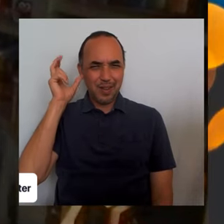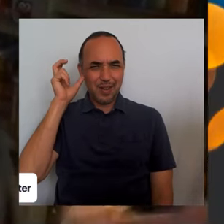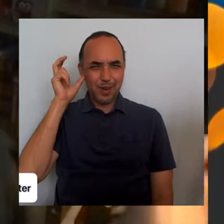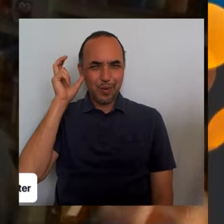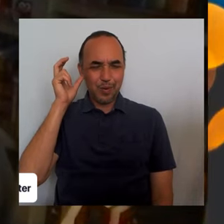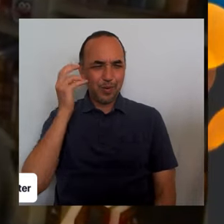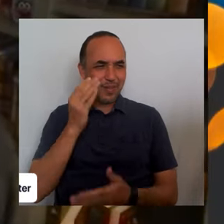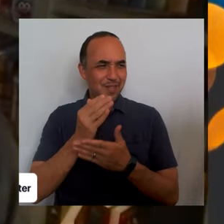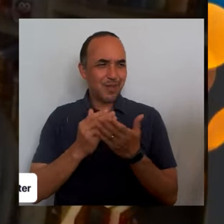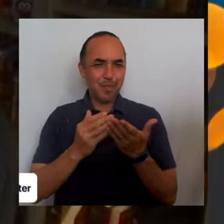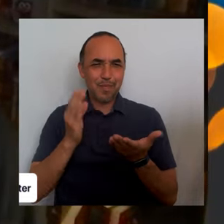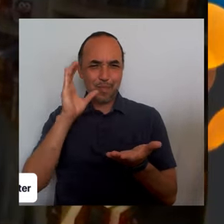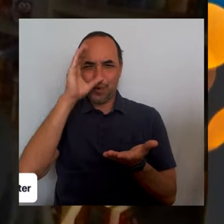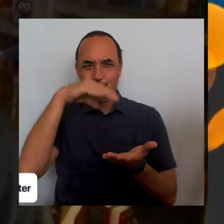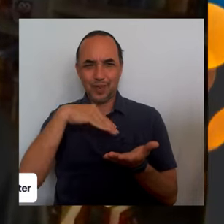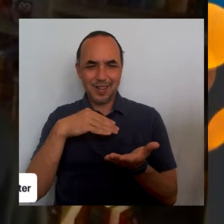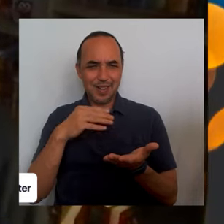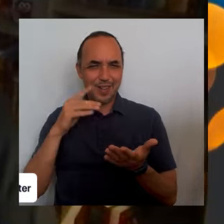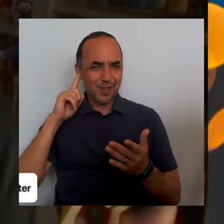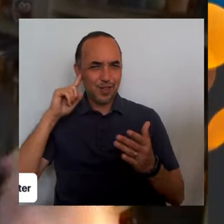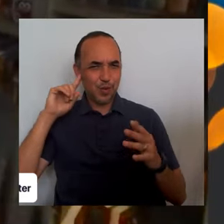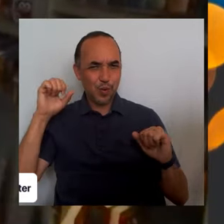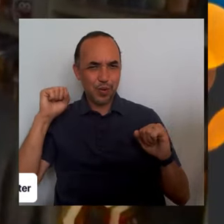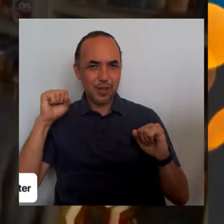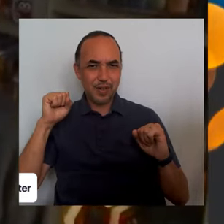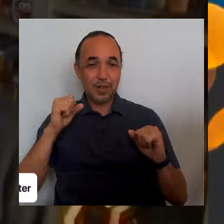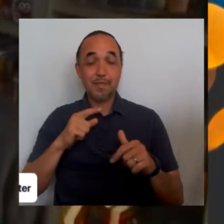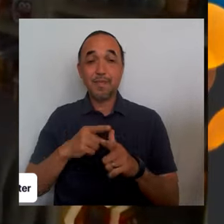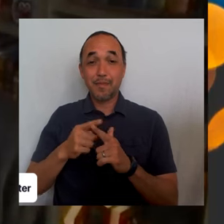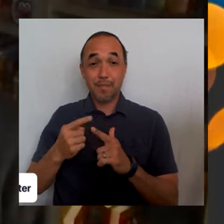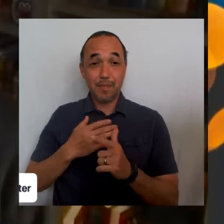sound, whatever. And then my friend, her name is Jamie,